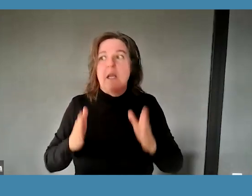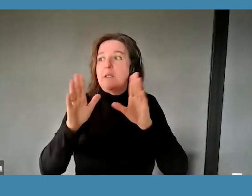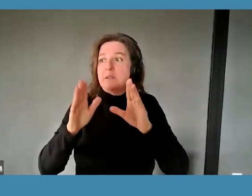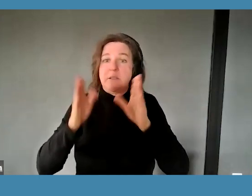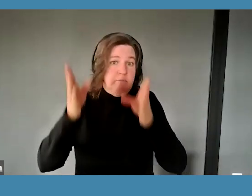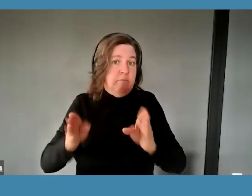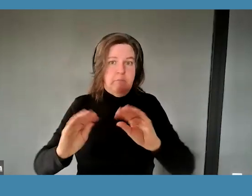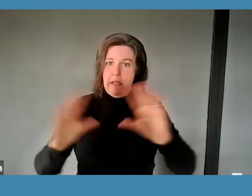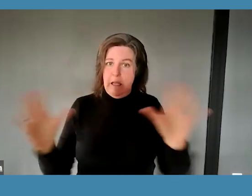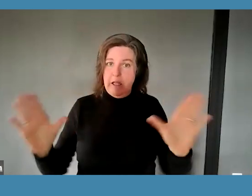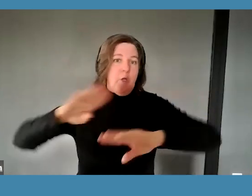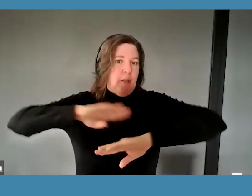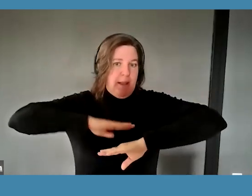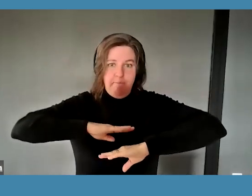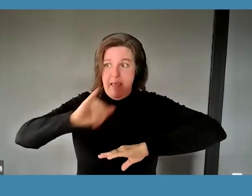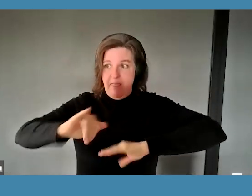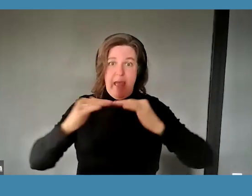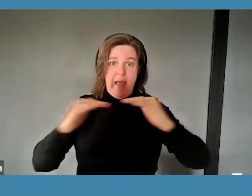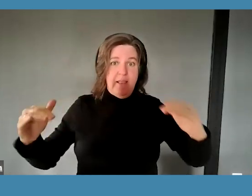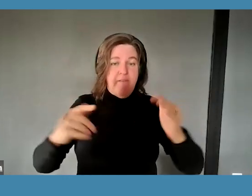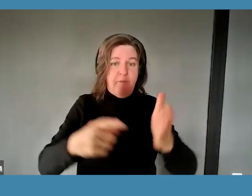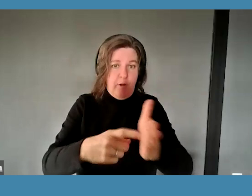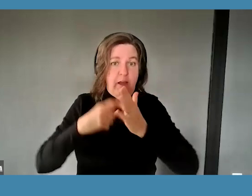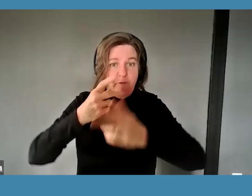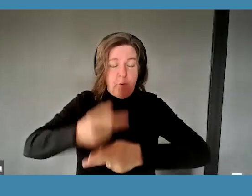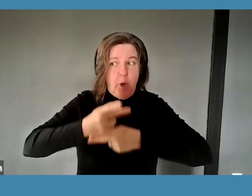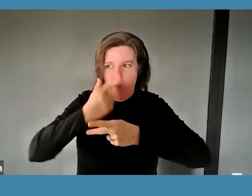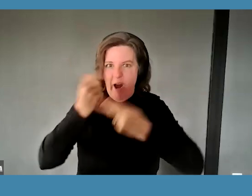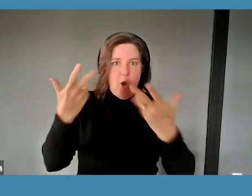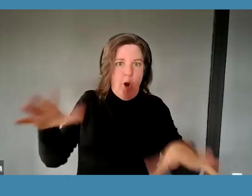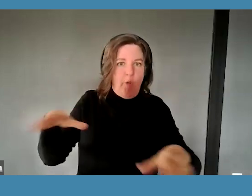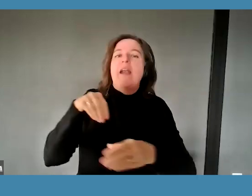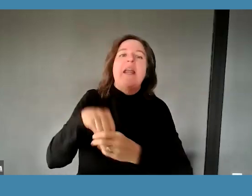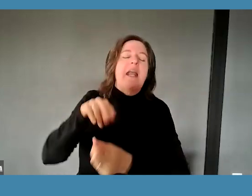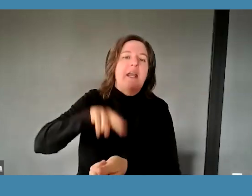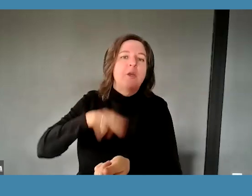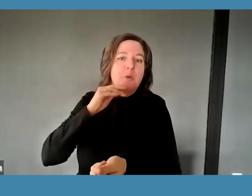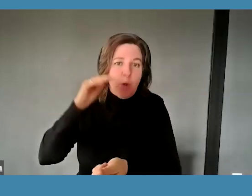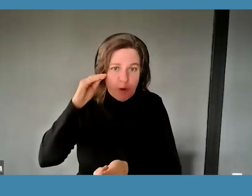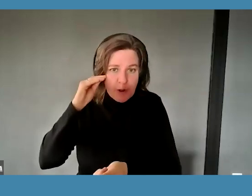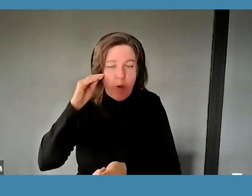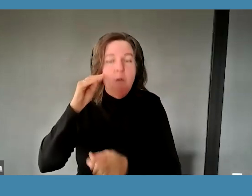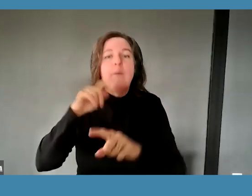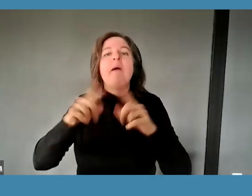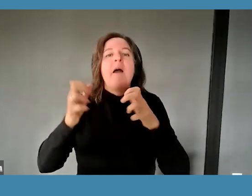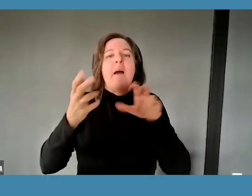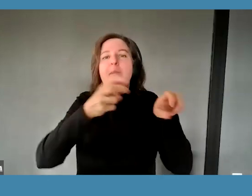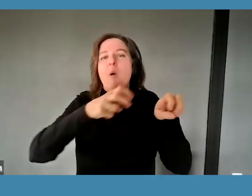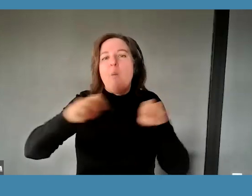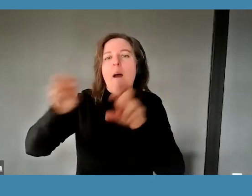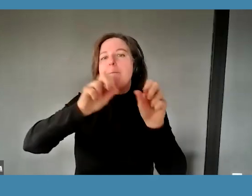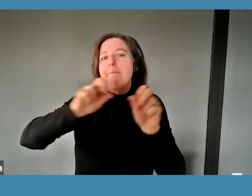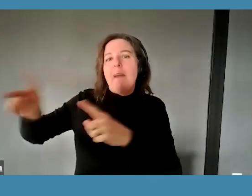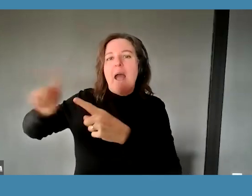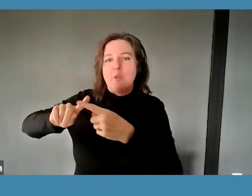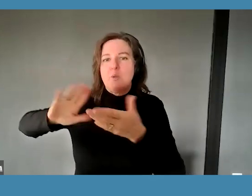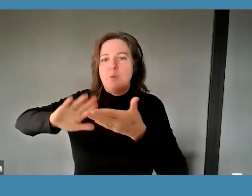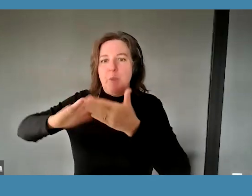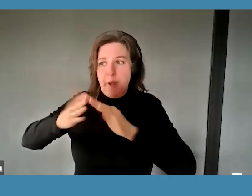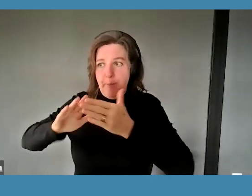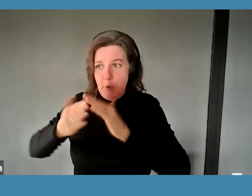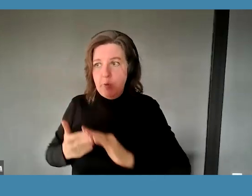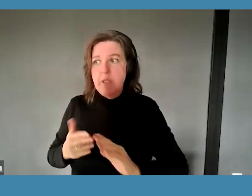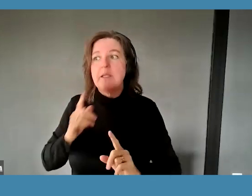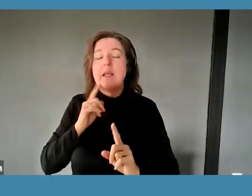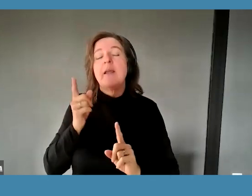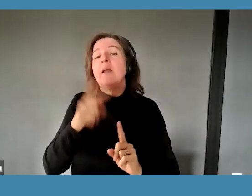of care because they're already in a nursing facility who would like to transition back into the community. But for those individuals to